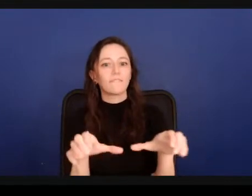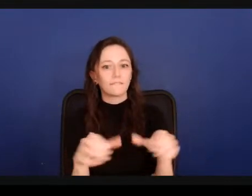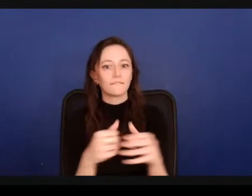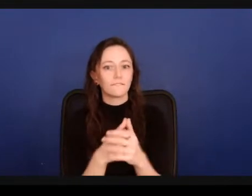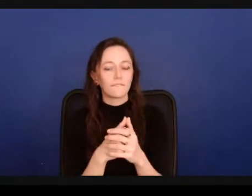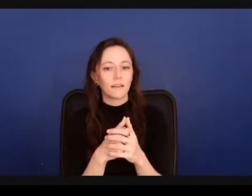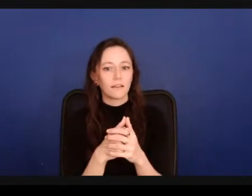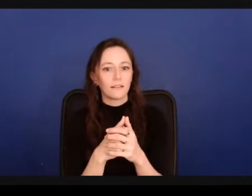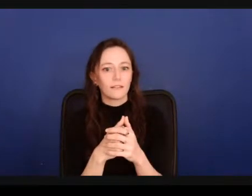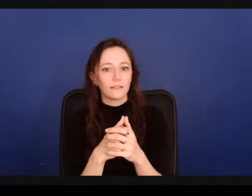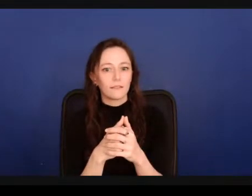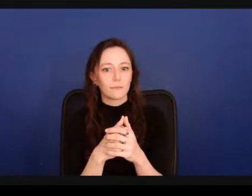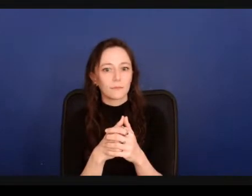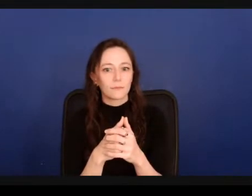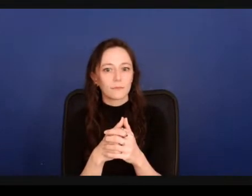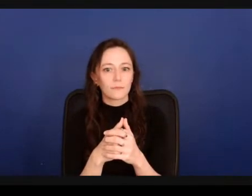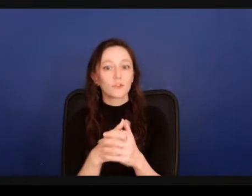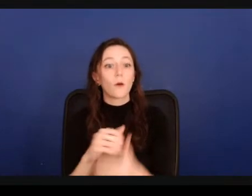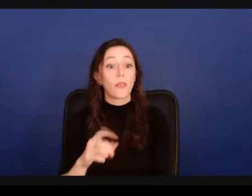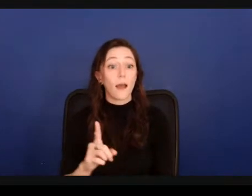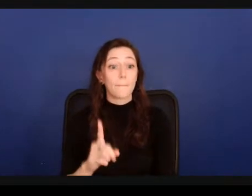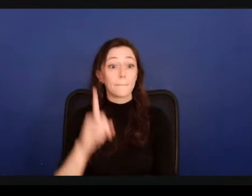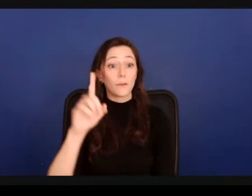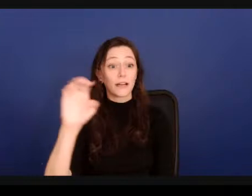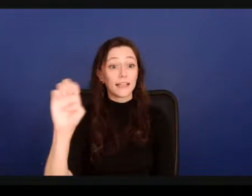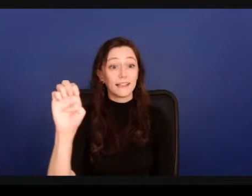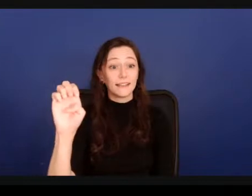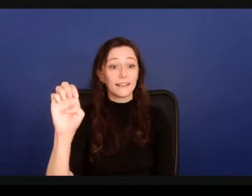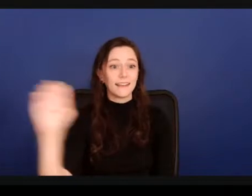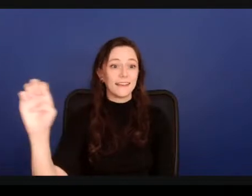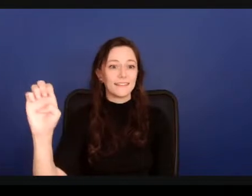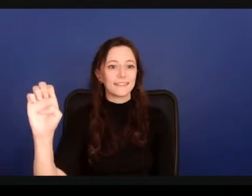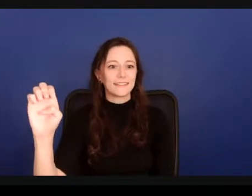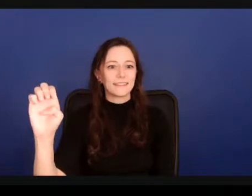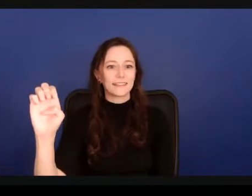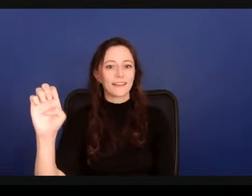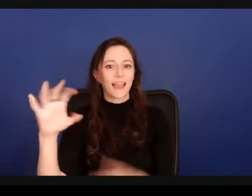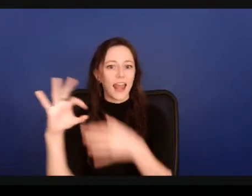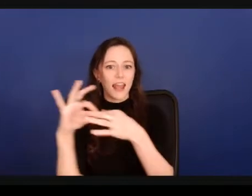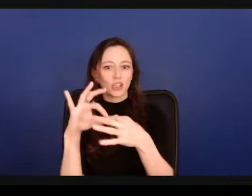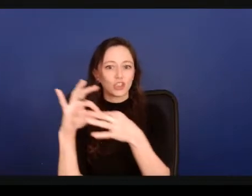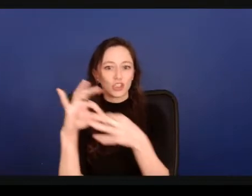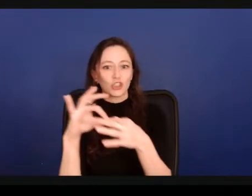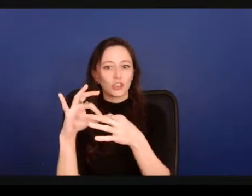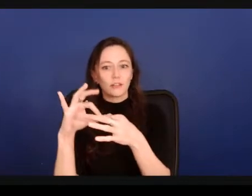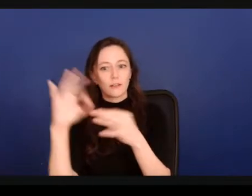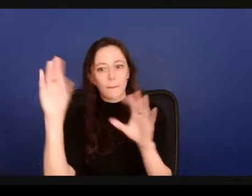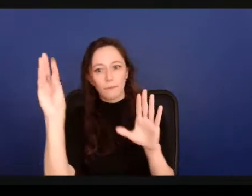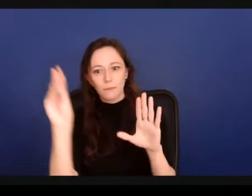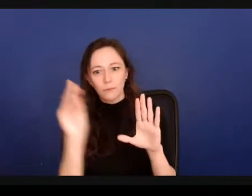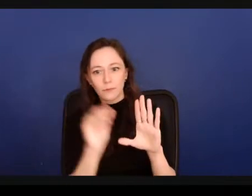Connector earthquakes. And as I pointed out, these different patterns further to the south here.